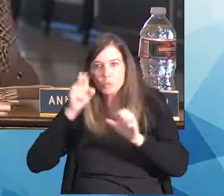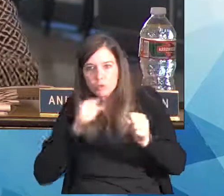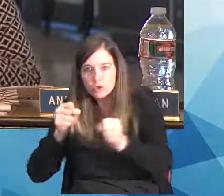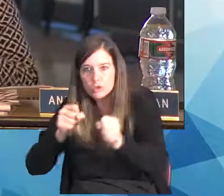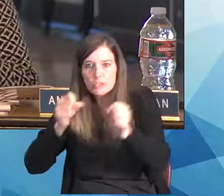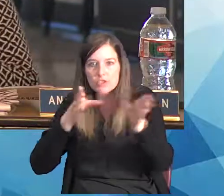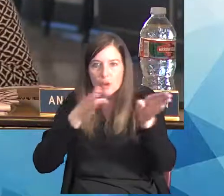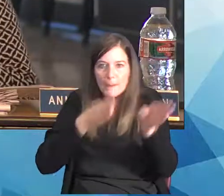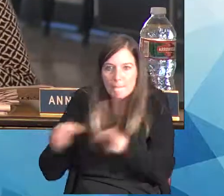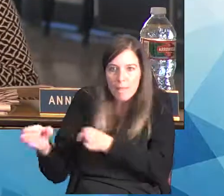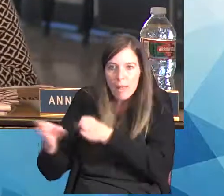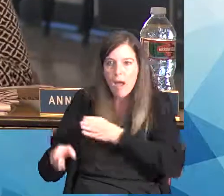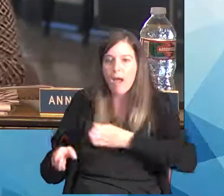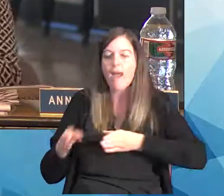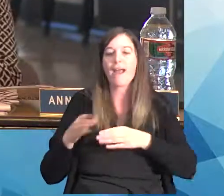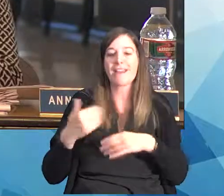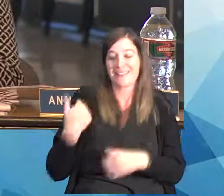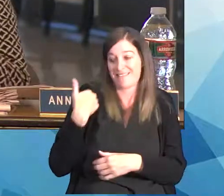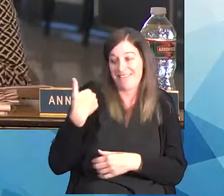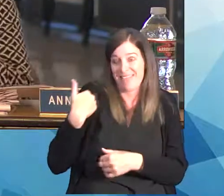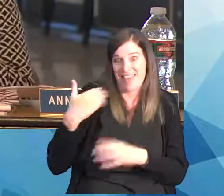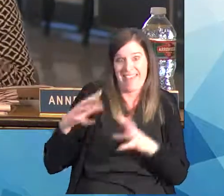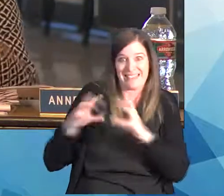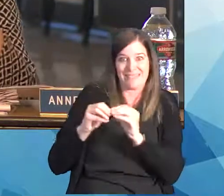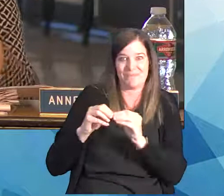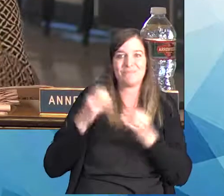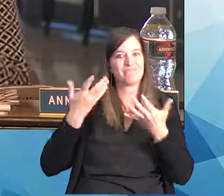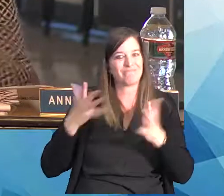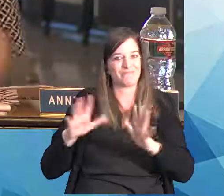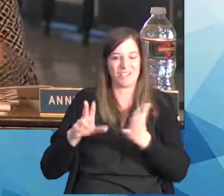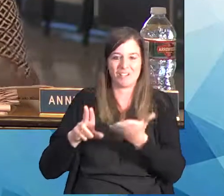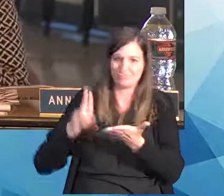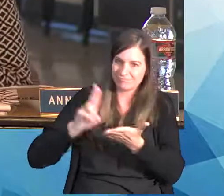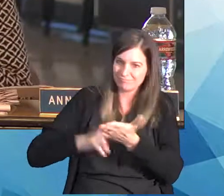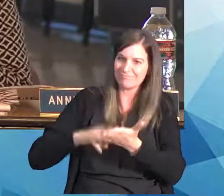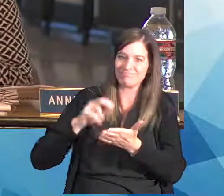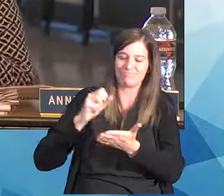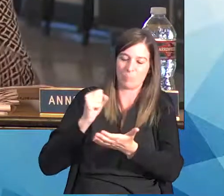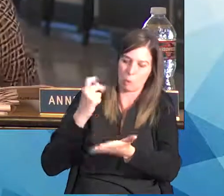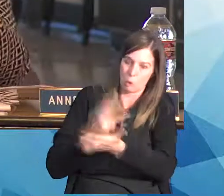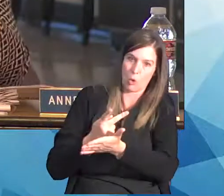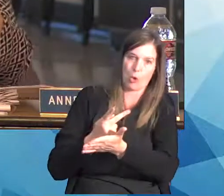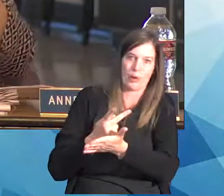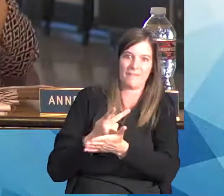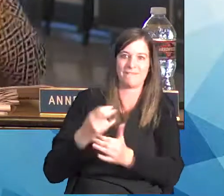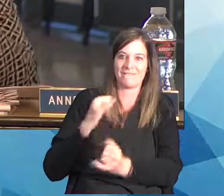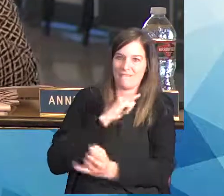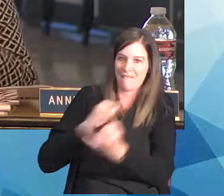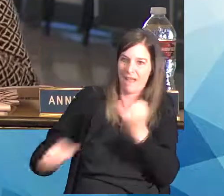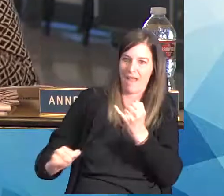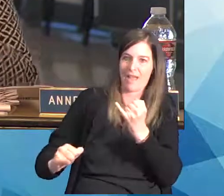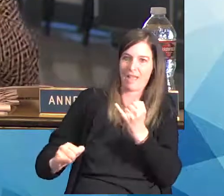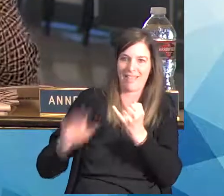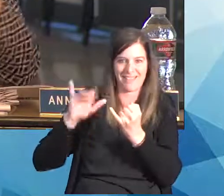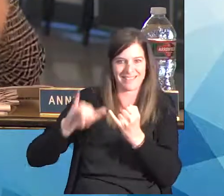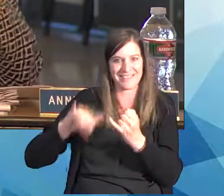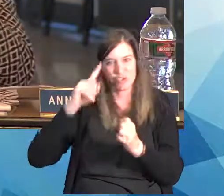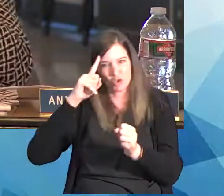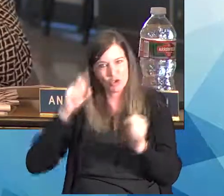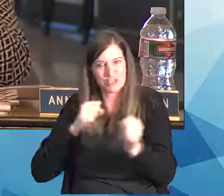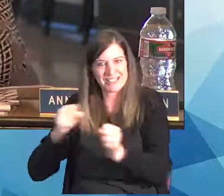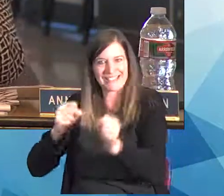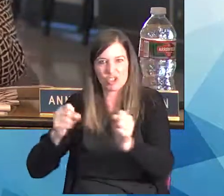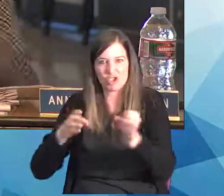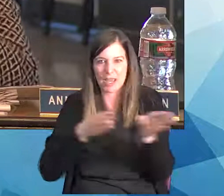finalize it at the last board meeting. Thank you so much, because you have now given us a very